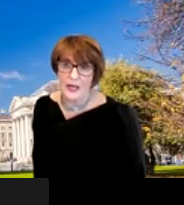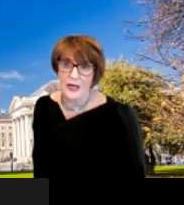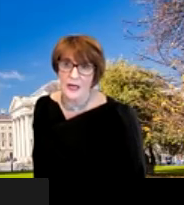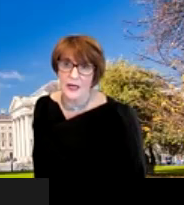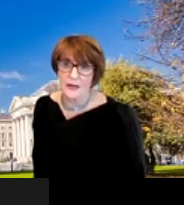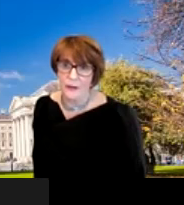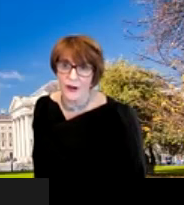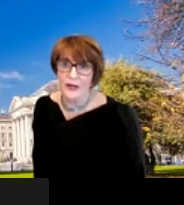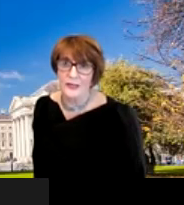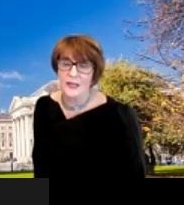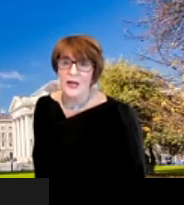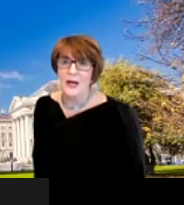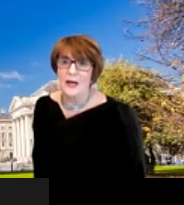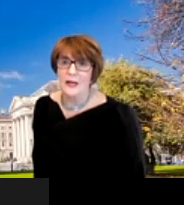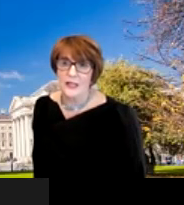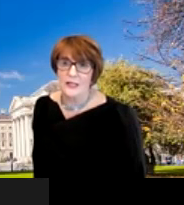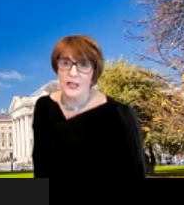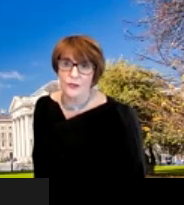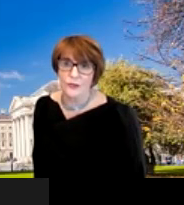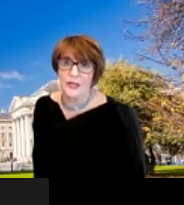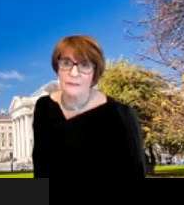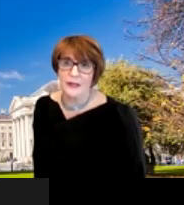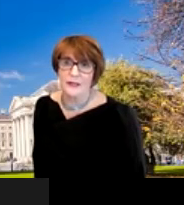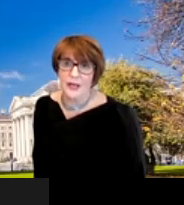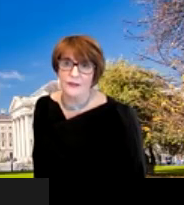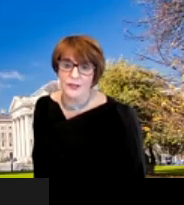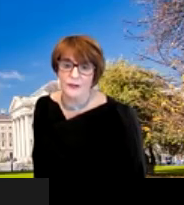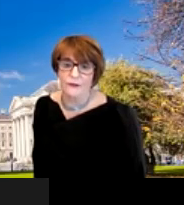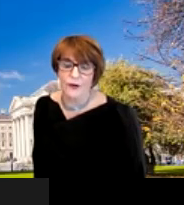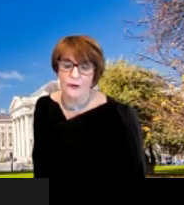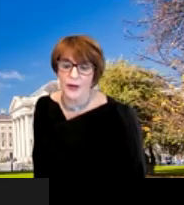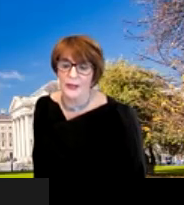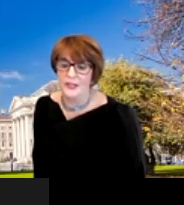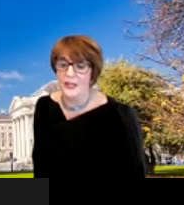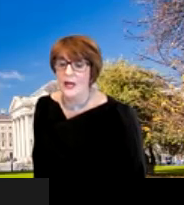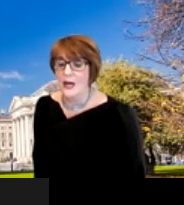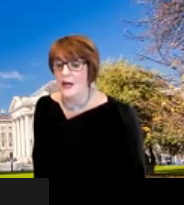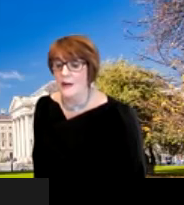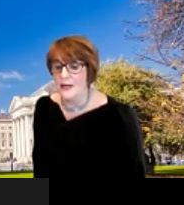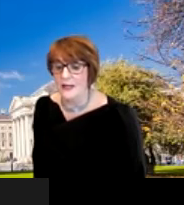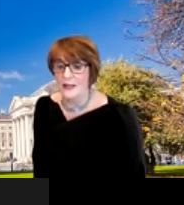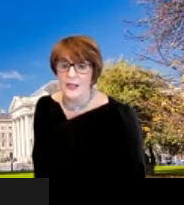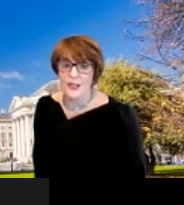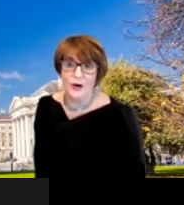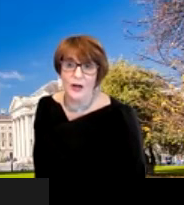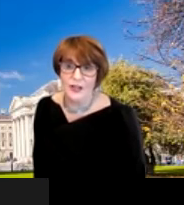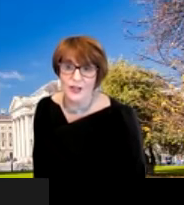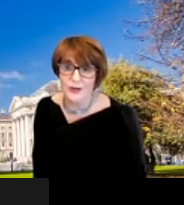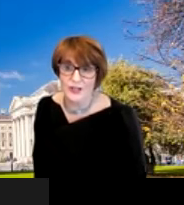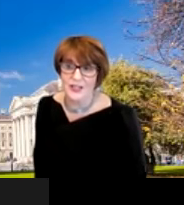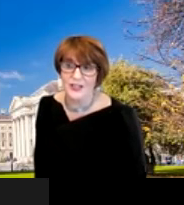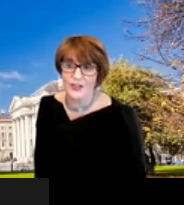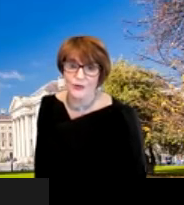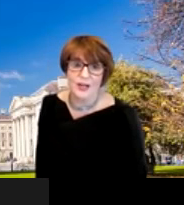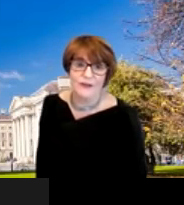and provide data to really build evidence-informed policy making. So all I just